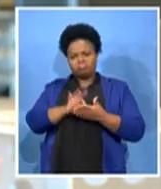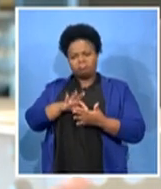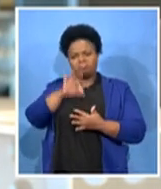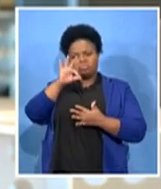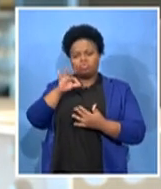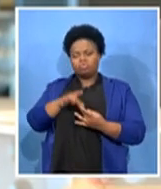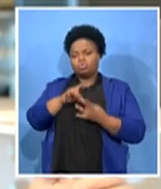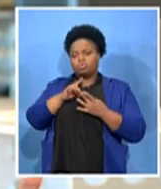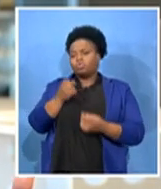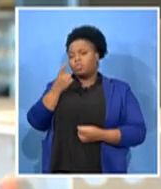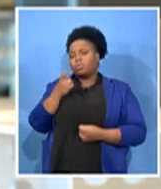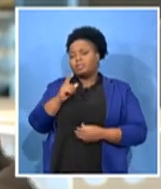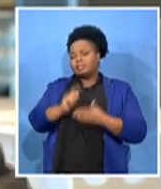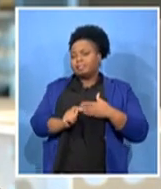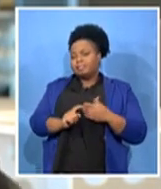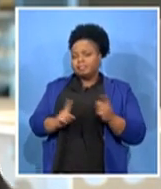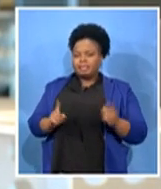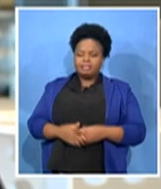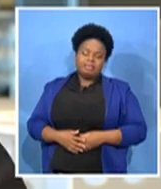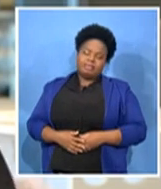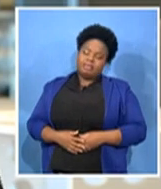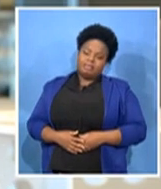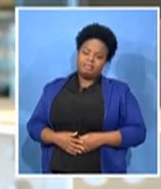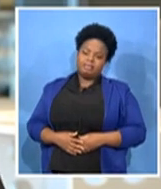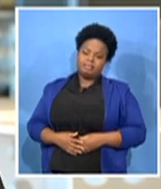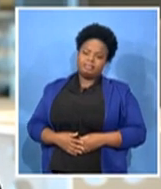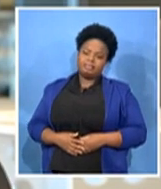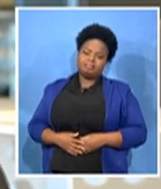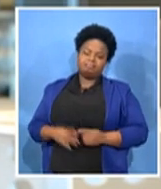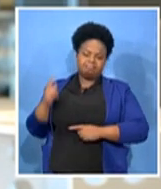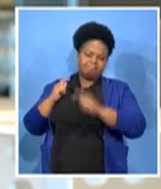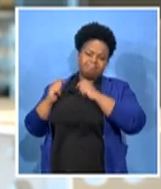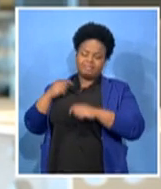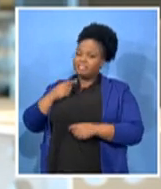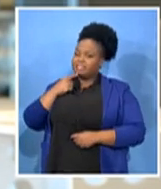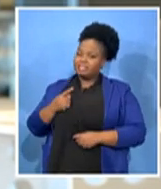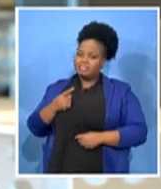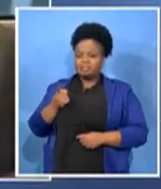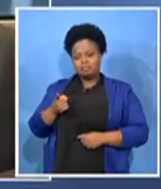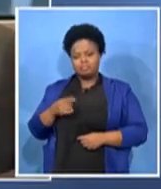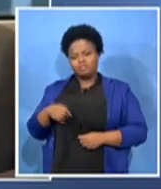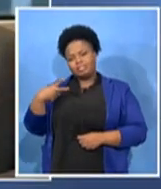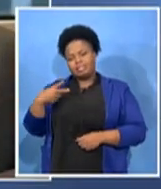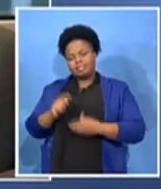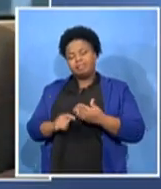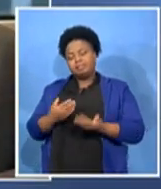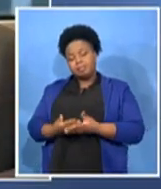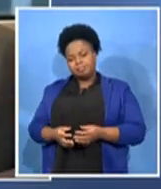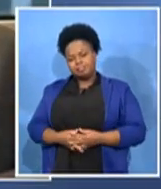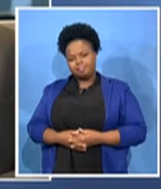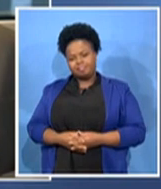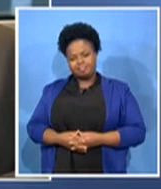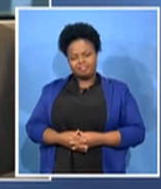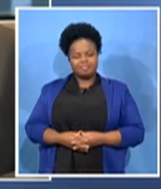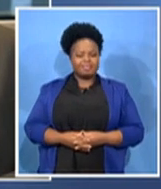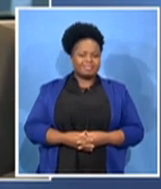tradition is that he or she would always go for the second term. Mzwandile Mbeje, thank you so much